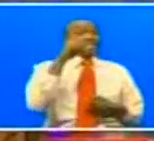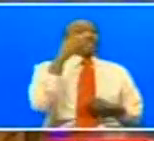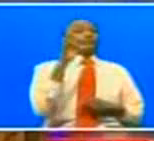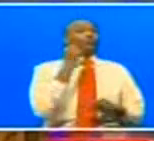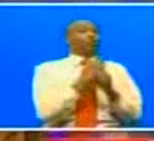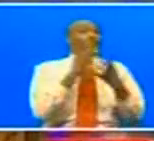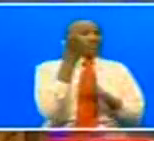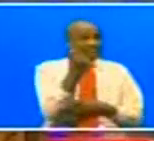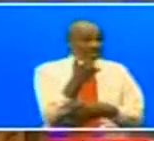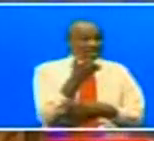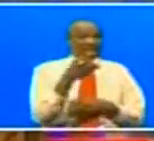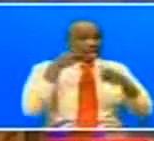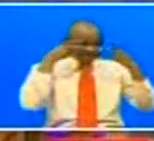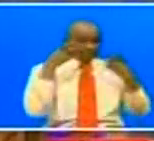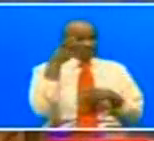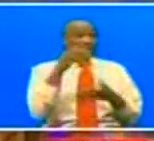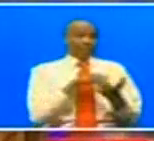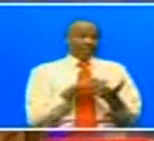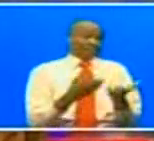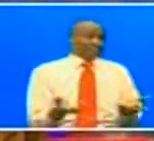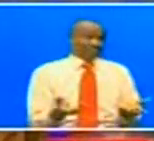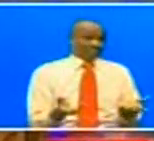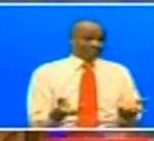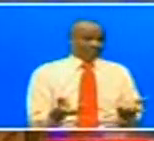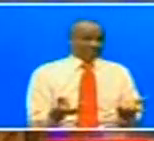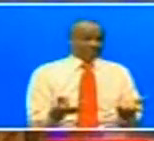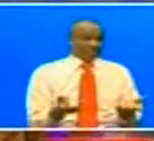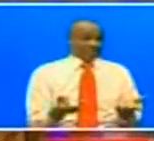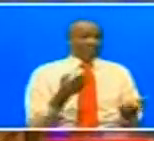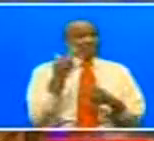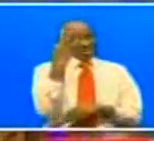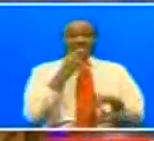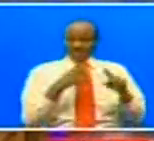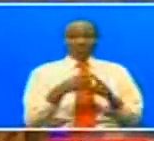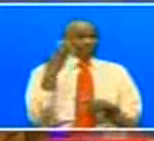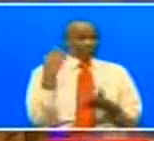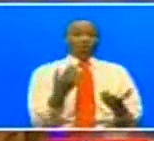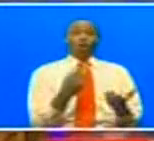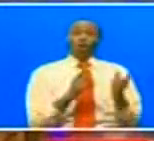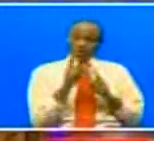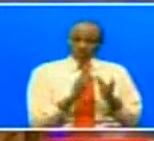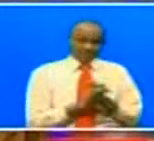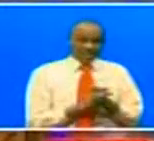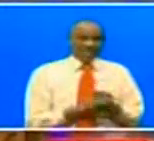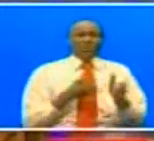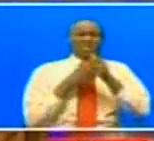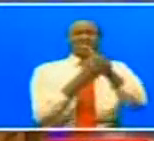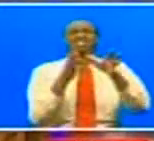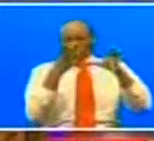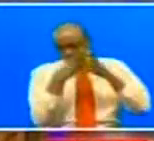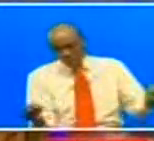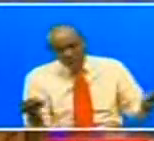border. I mean, Shabaab are now weaker than they have been for 3 years. They're under siege, their leadership has been